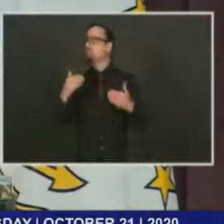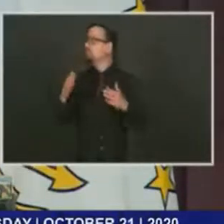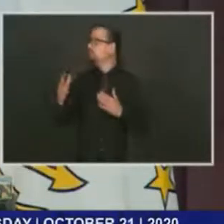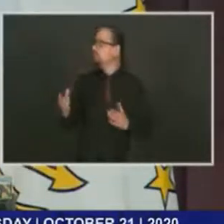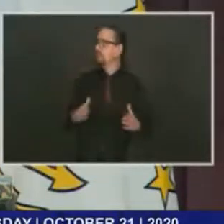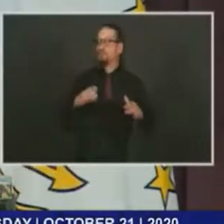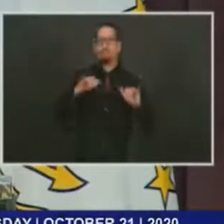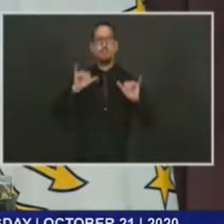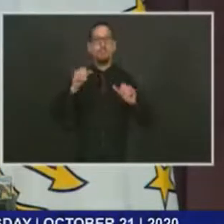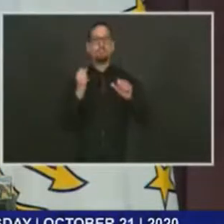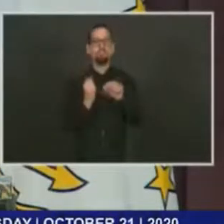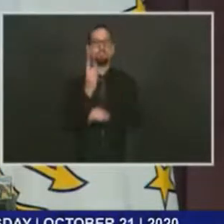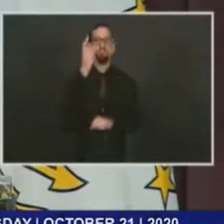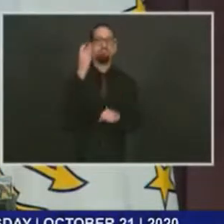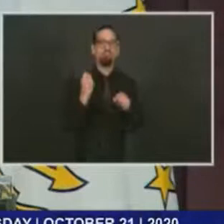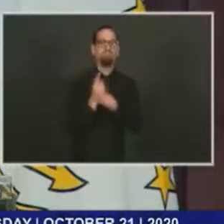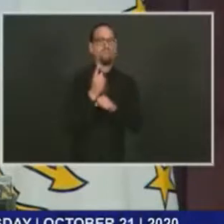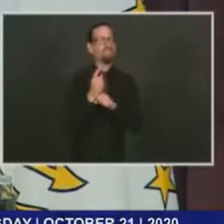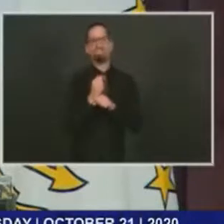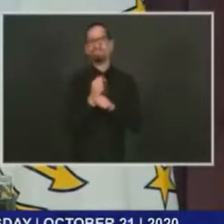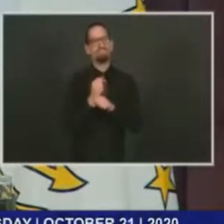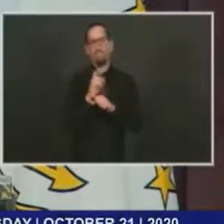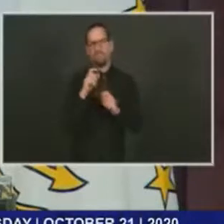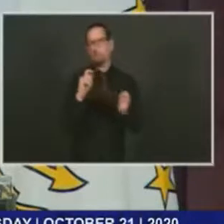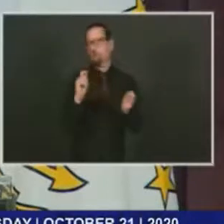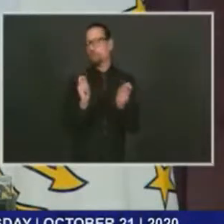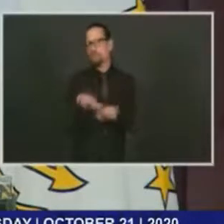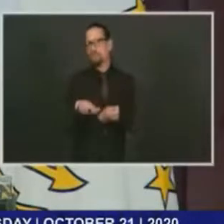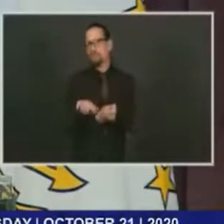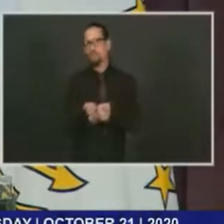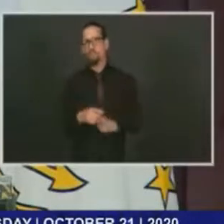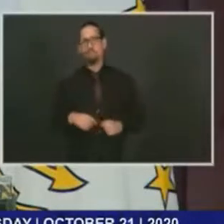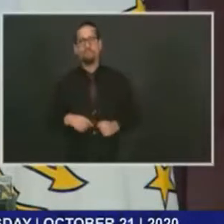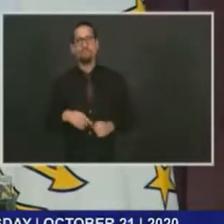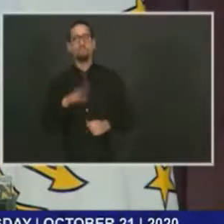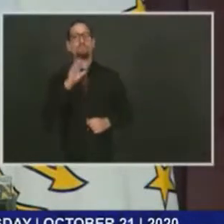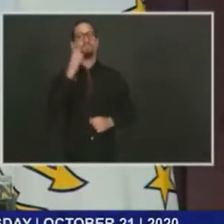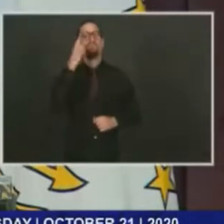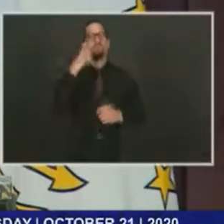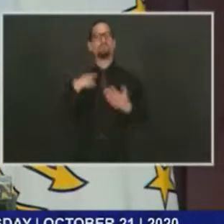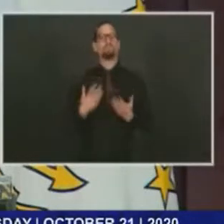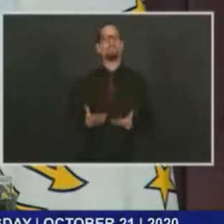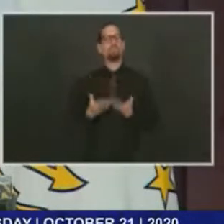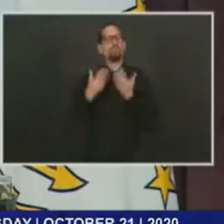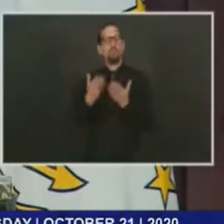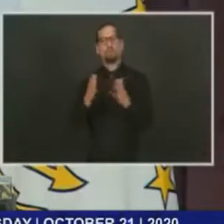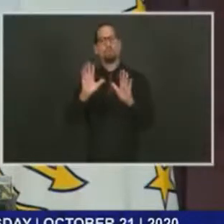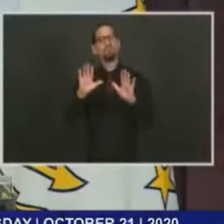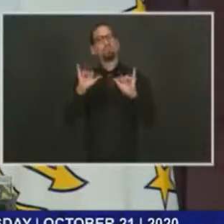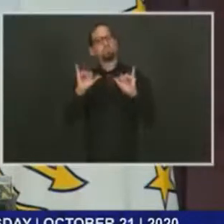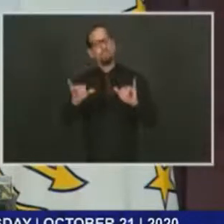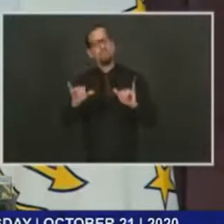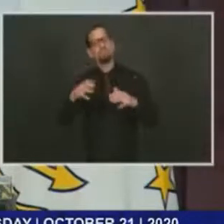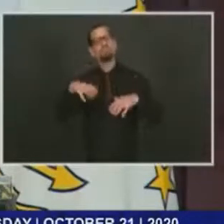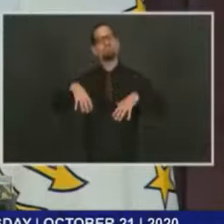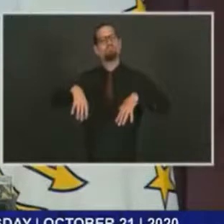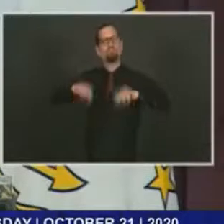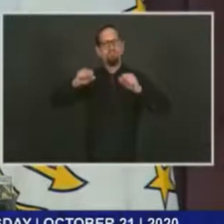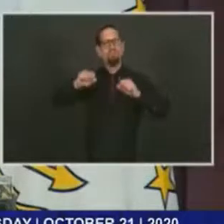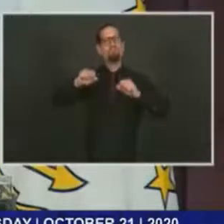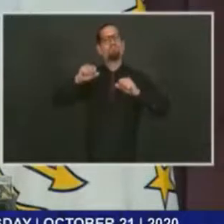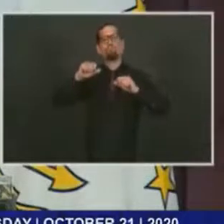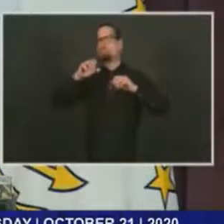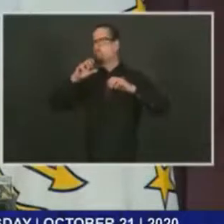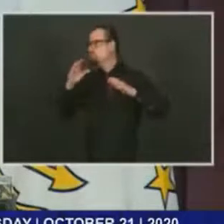you is to keep it local this year. I know that's tough, but I'm asking you please to